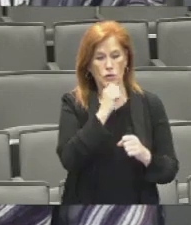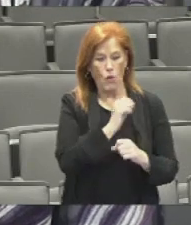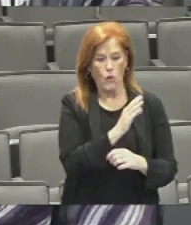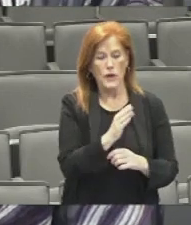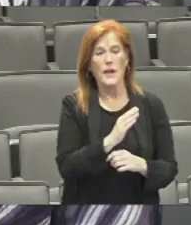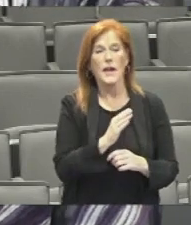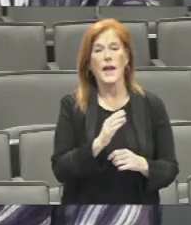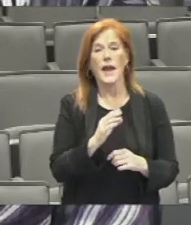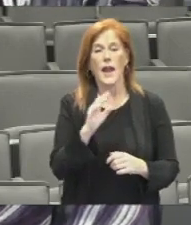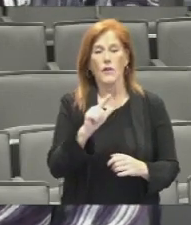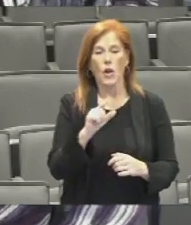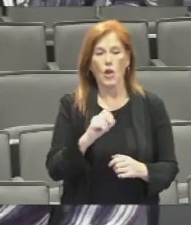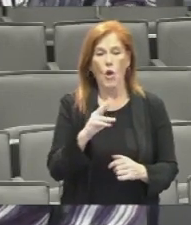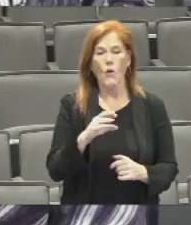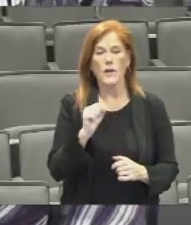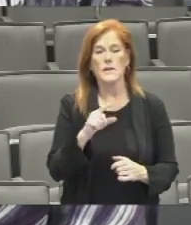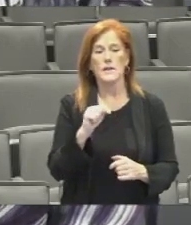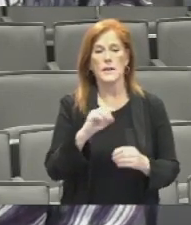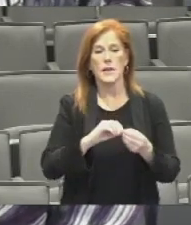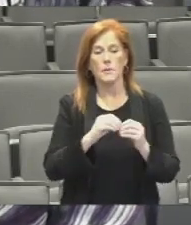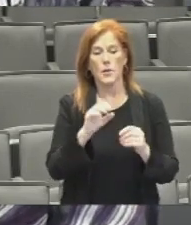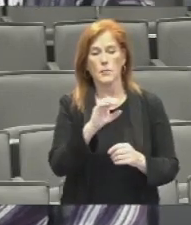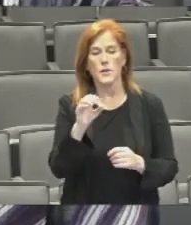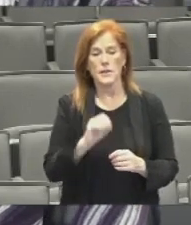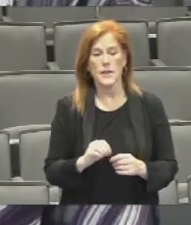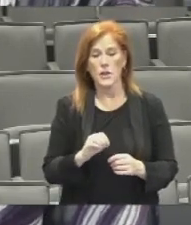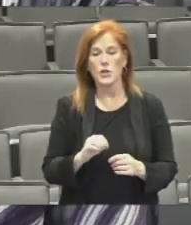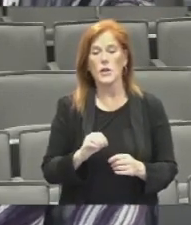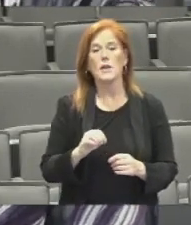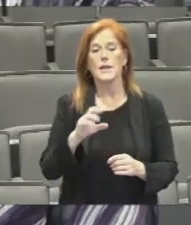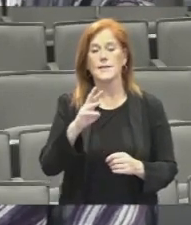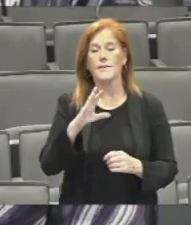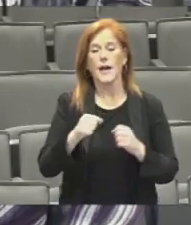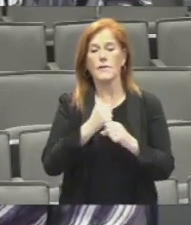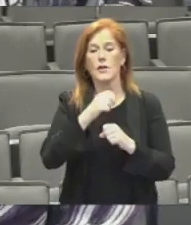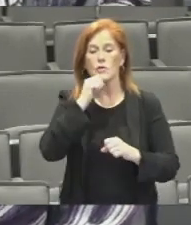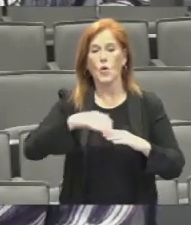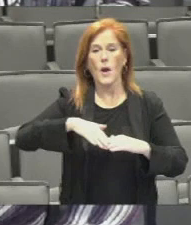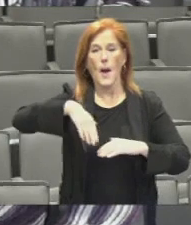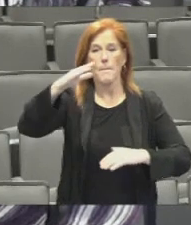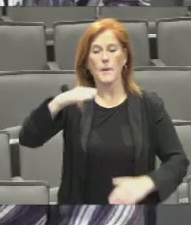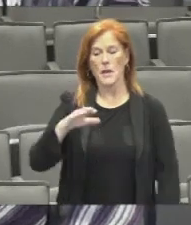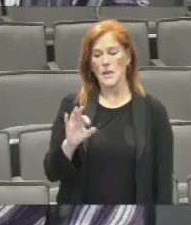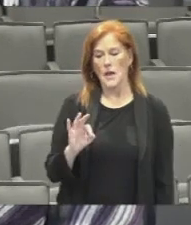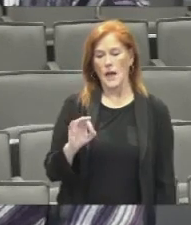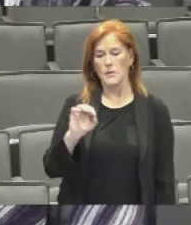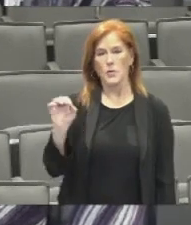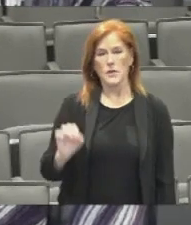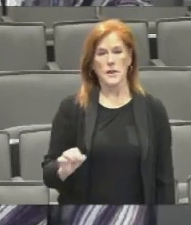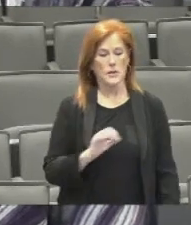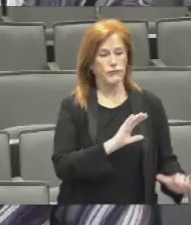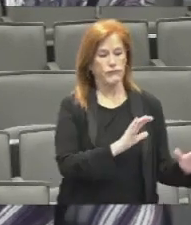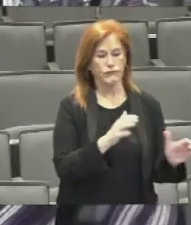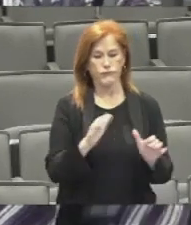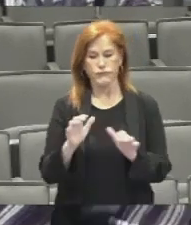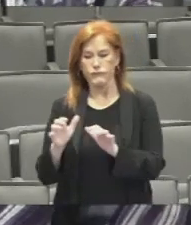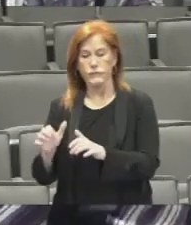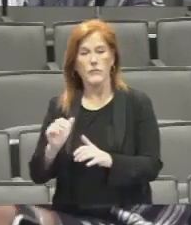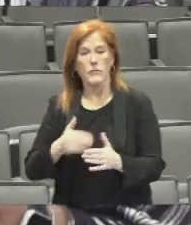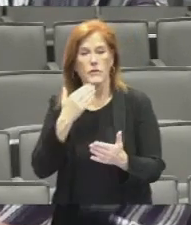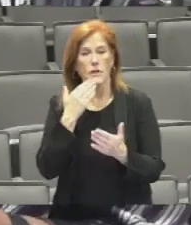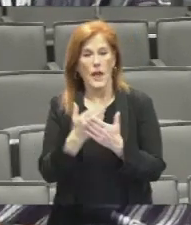number is, the percentage is above 65 years old, we have 9%. So that is good